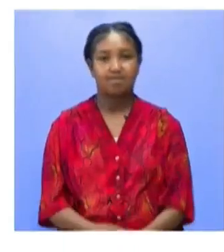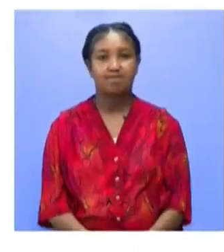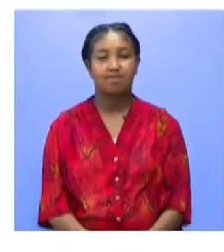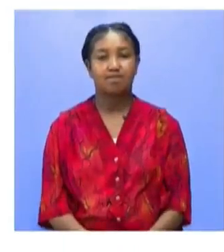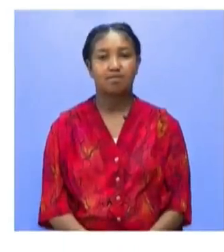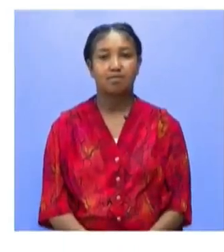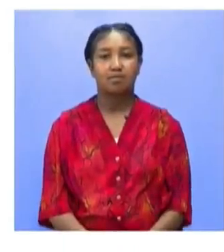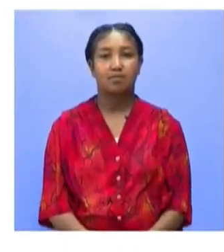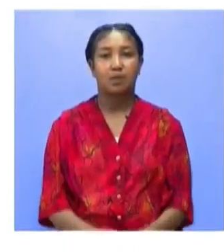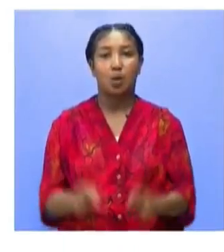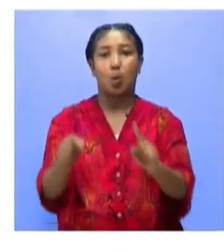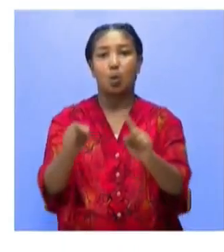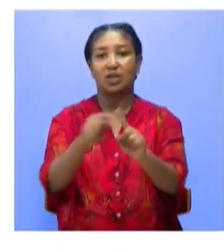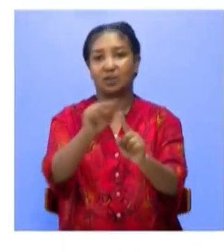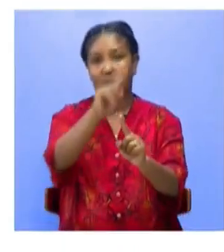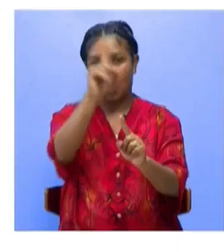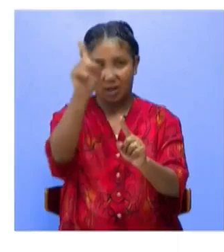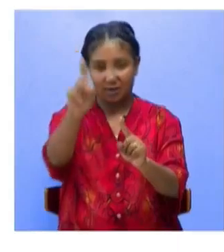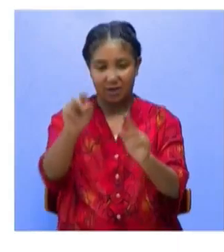Interrogative.